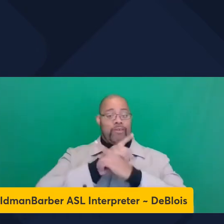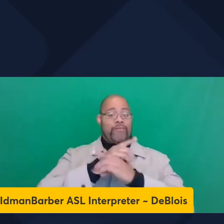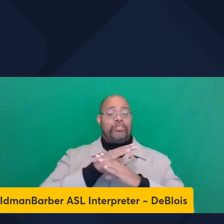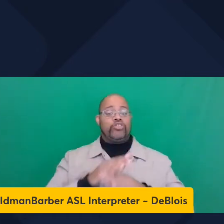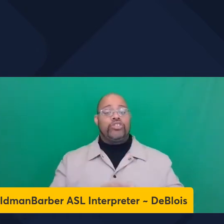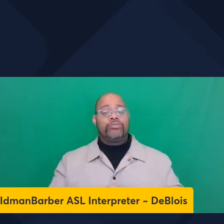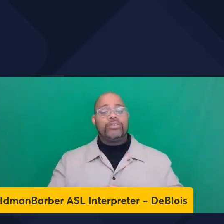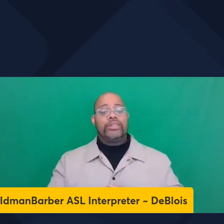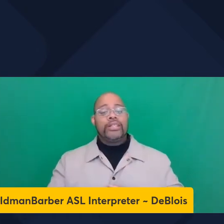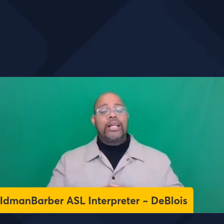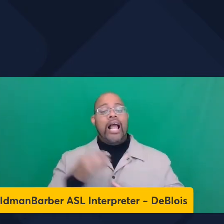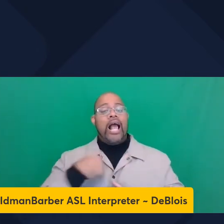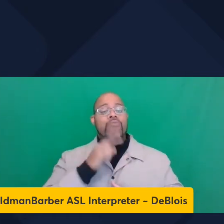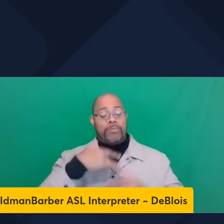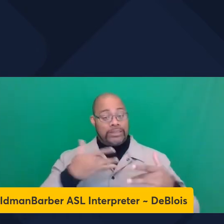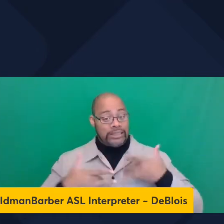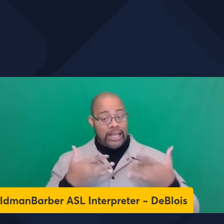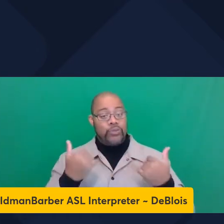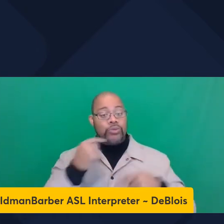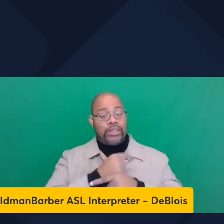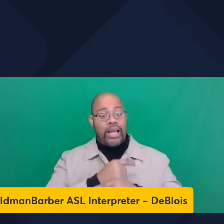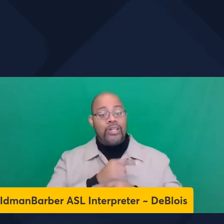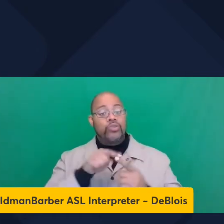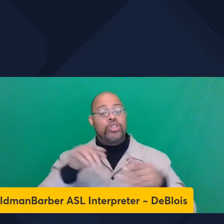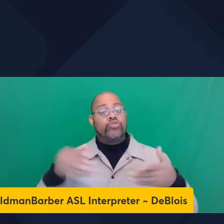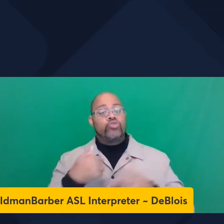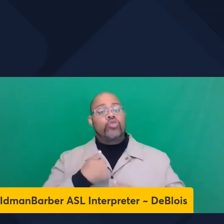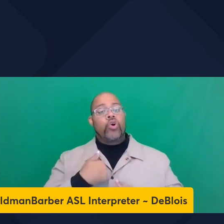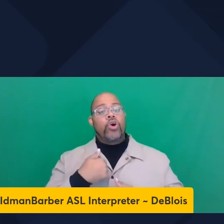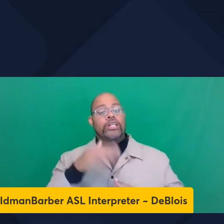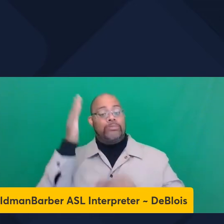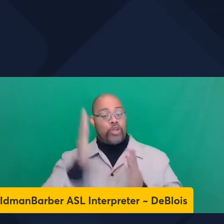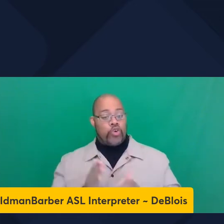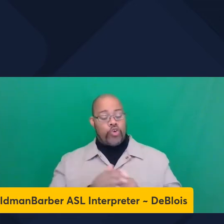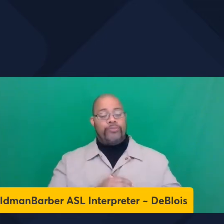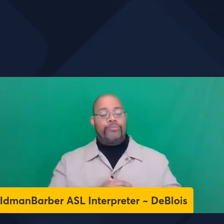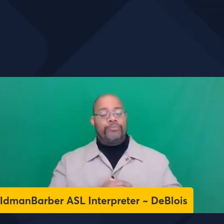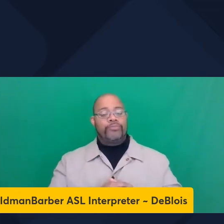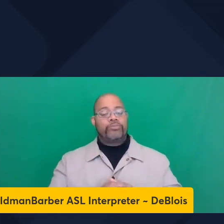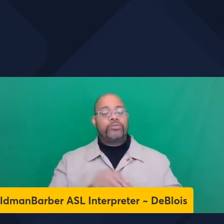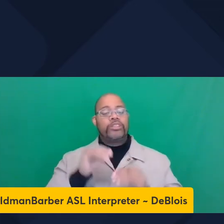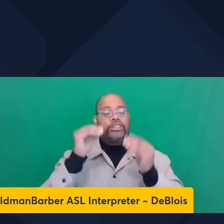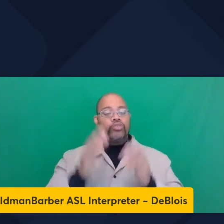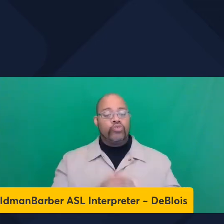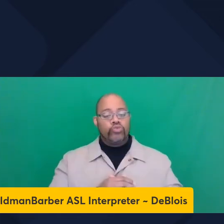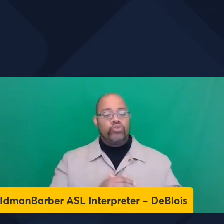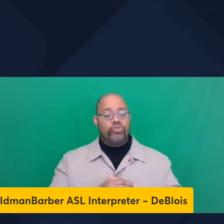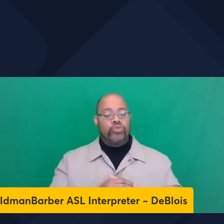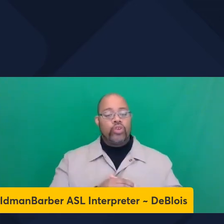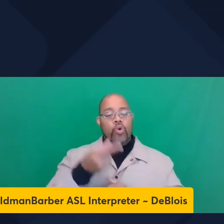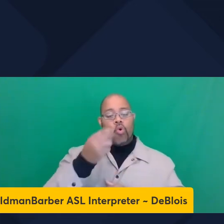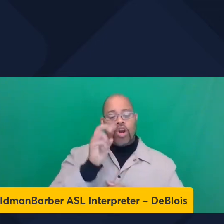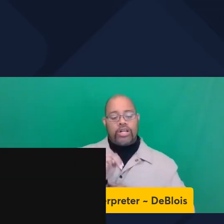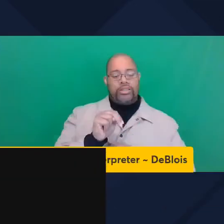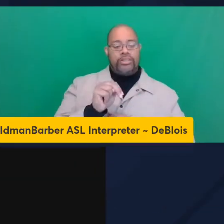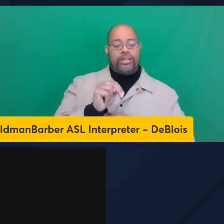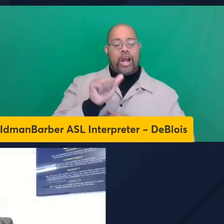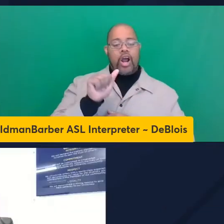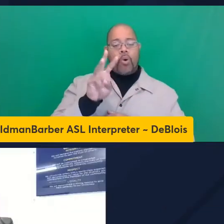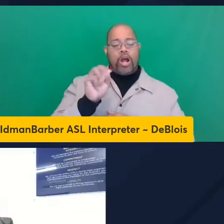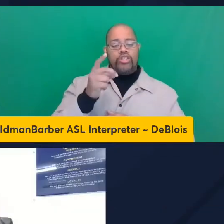of Chicago, and I'm really excited today to introduce our keynote speaker, Professor Gordon